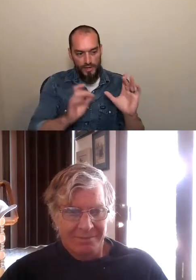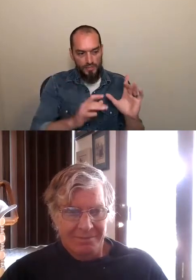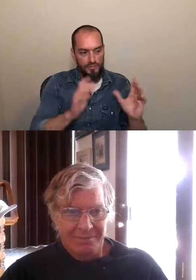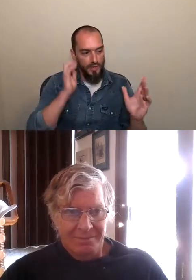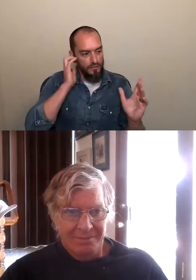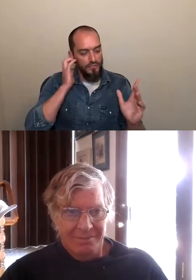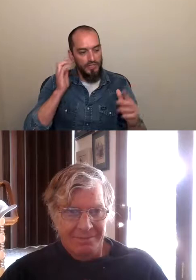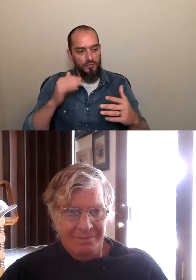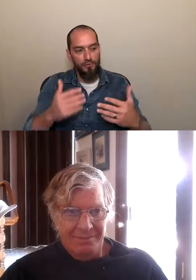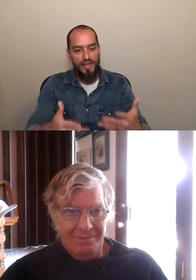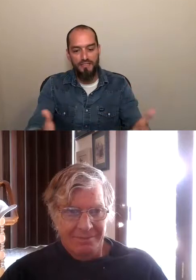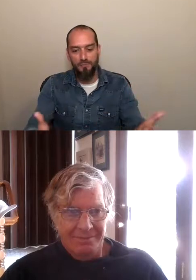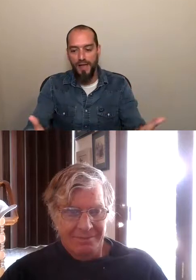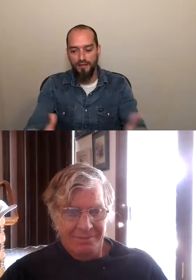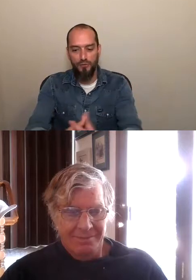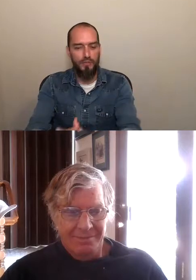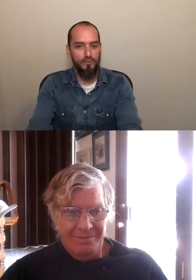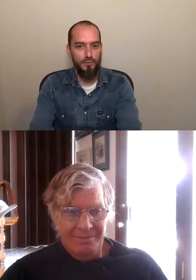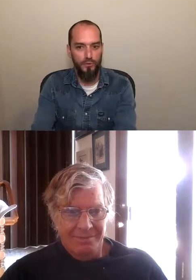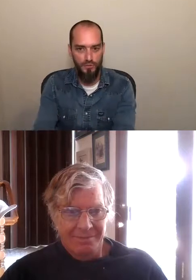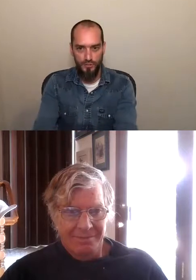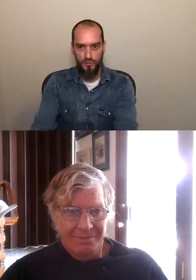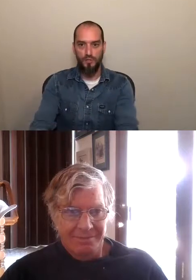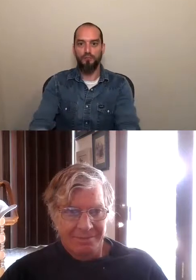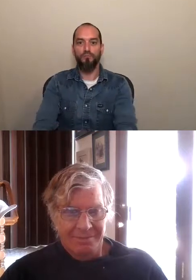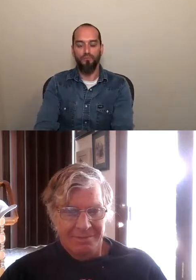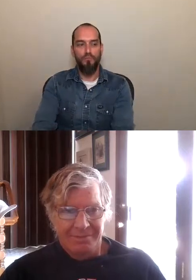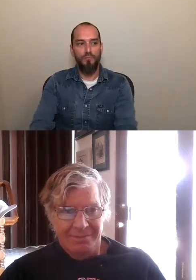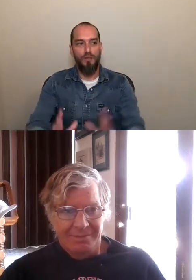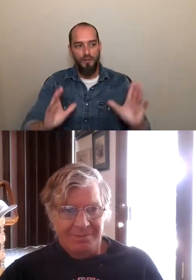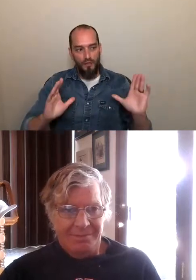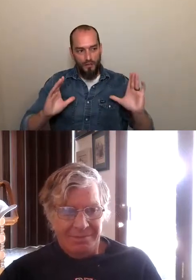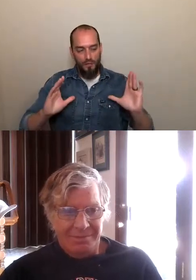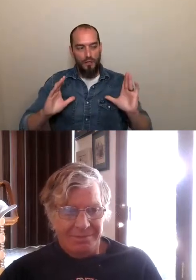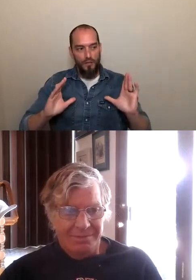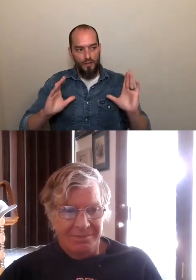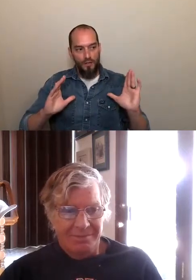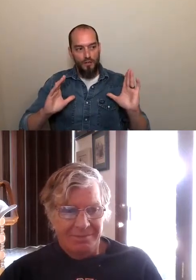you can actually take, just think of a plastic bag that you would get from a grocery store.